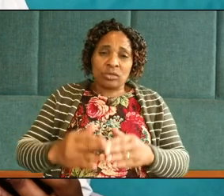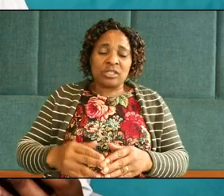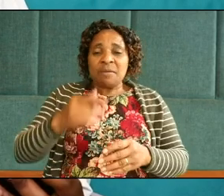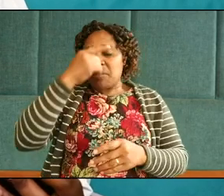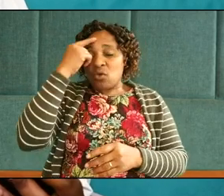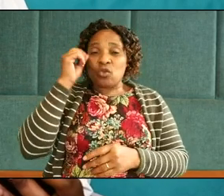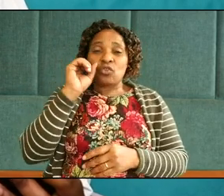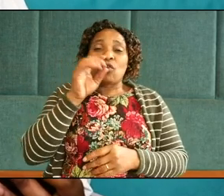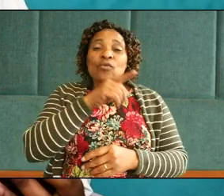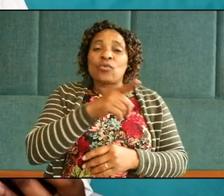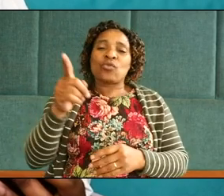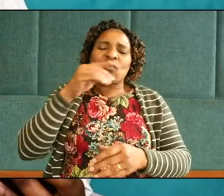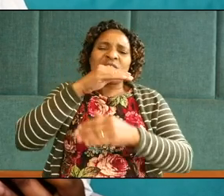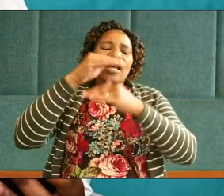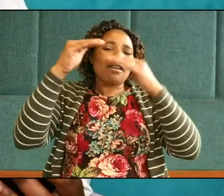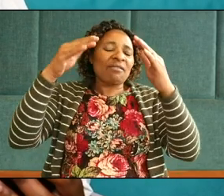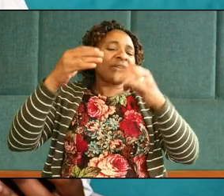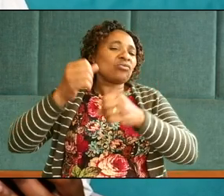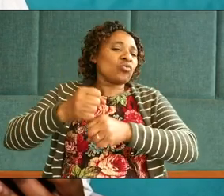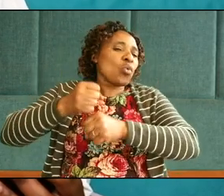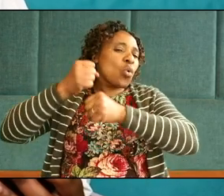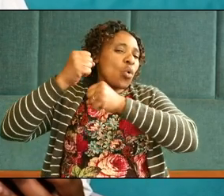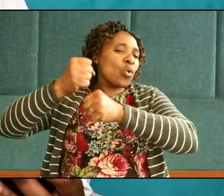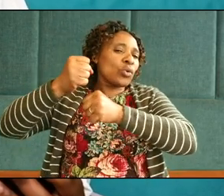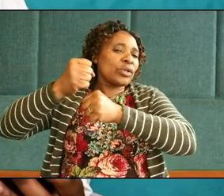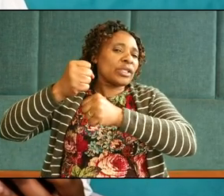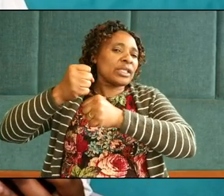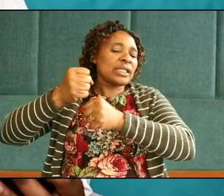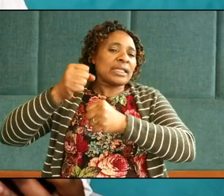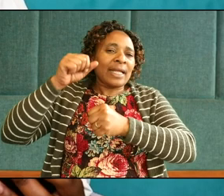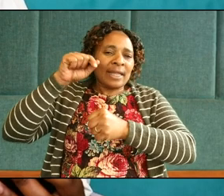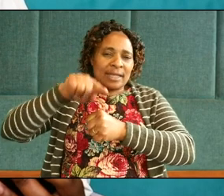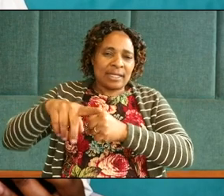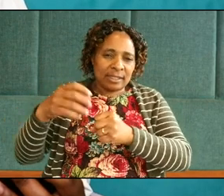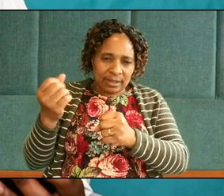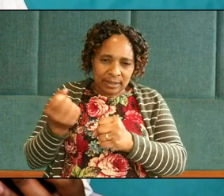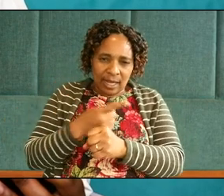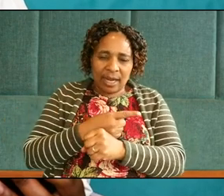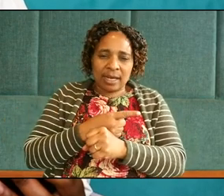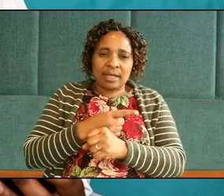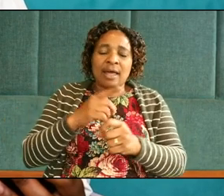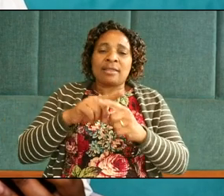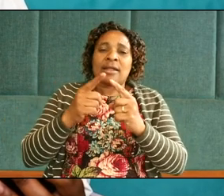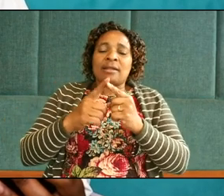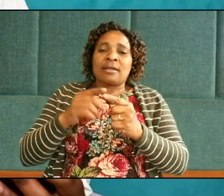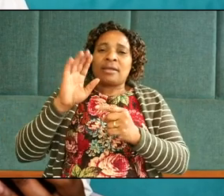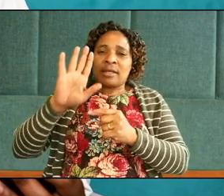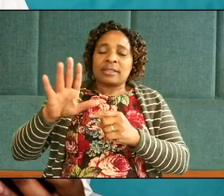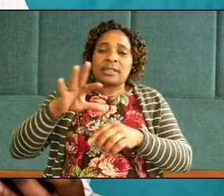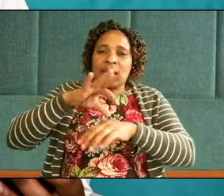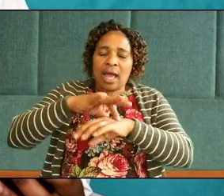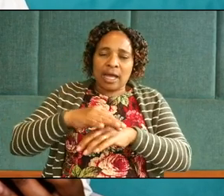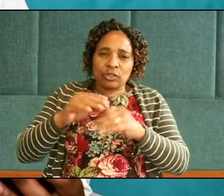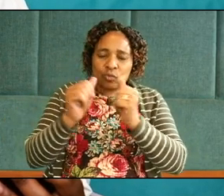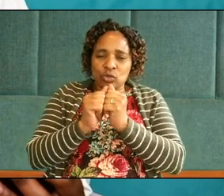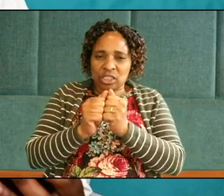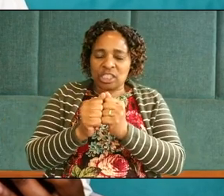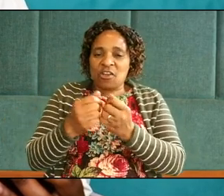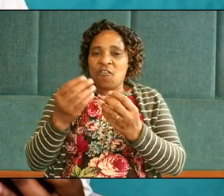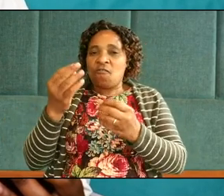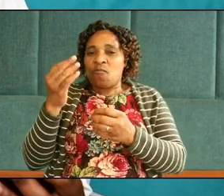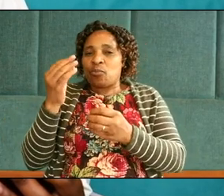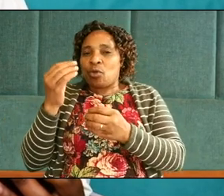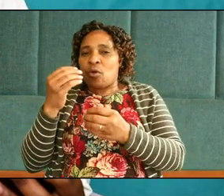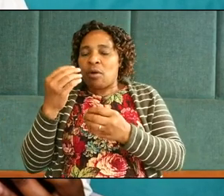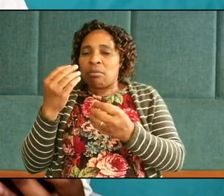because of you, the heavens have withheld the dew and the earth its crops. I called for